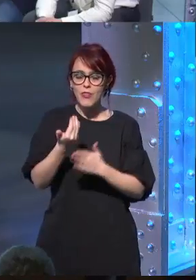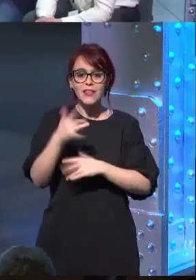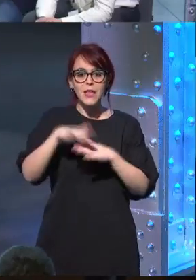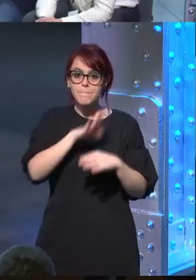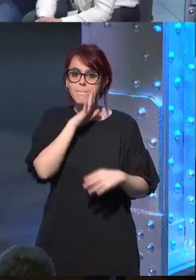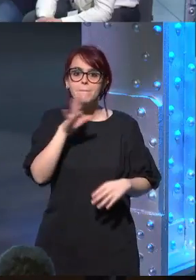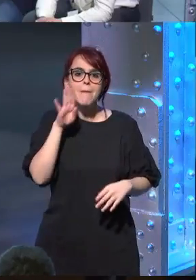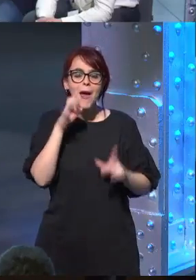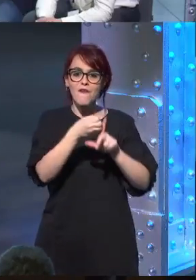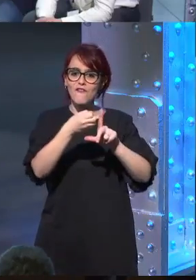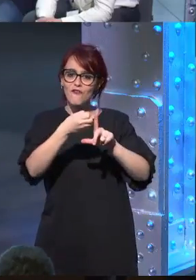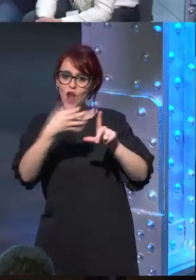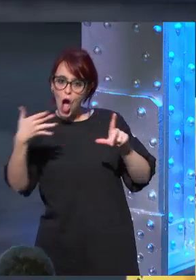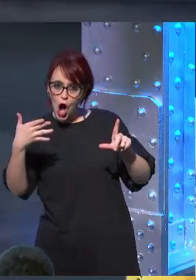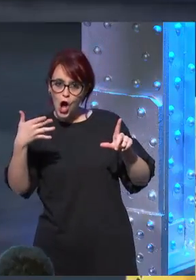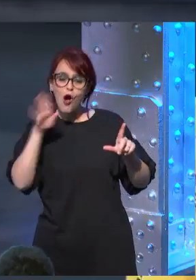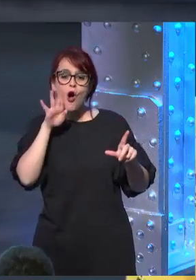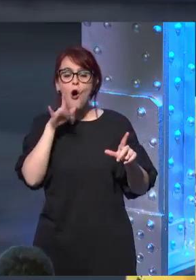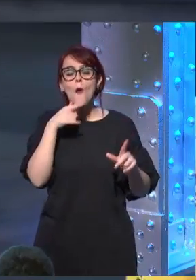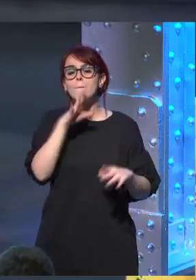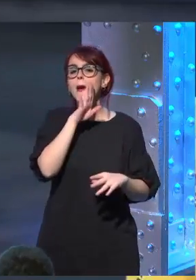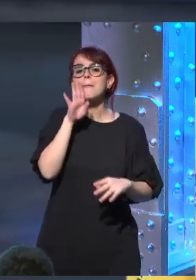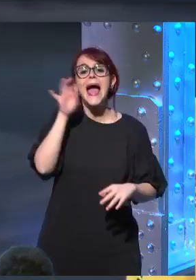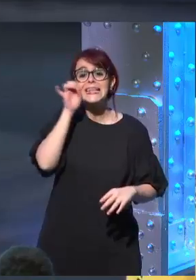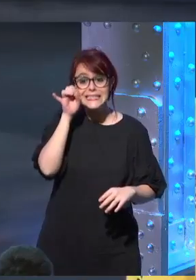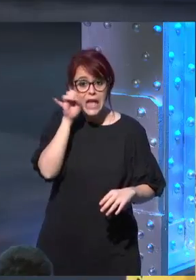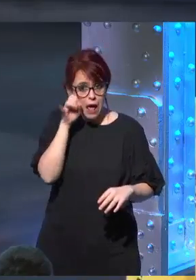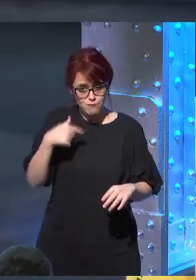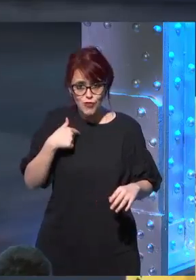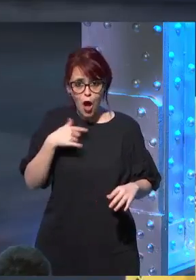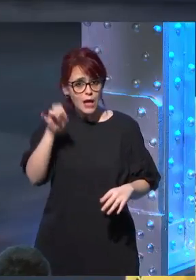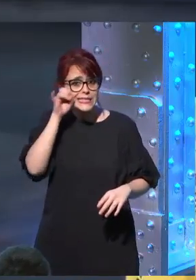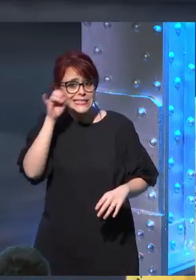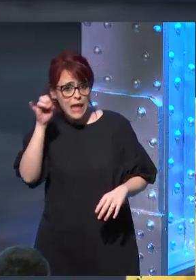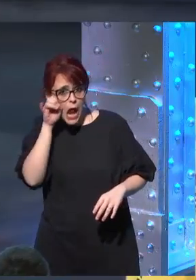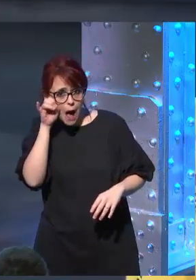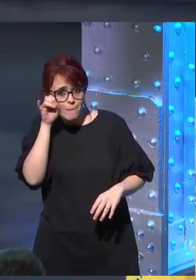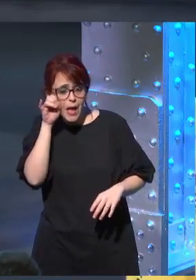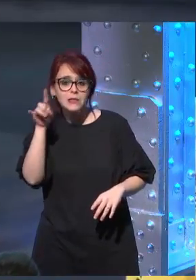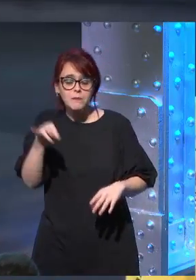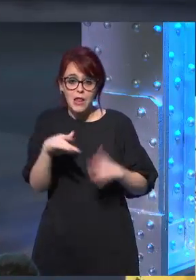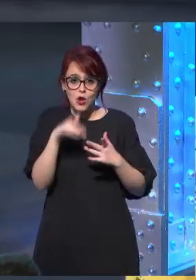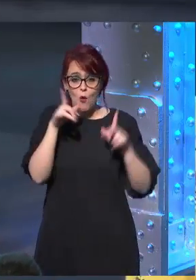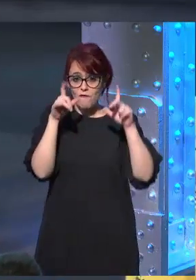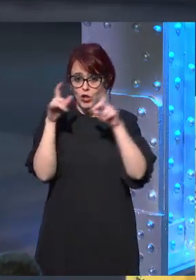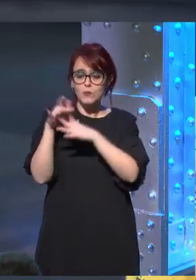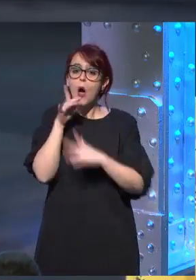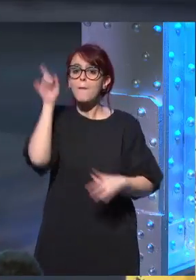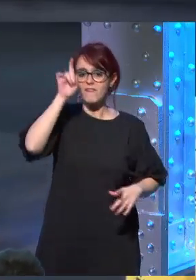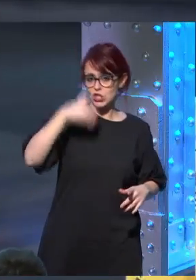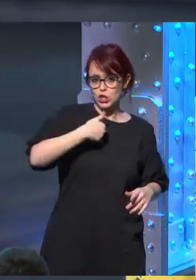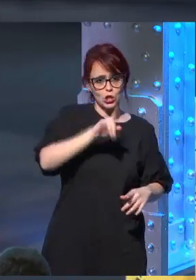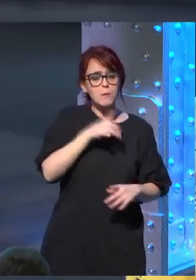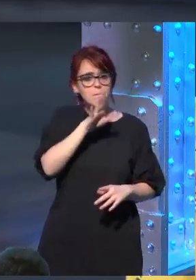this, the blogger mothers are really trendy. I'm on Instagram too, as a